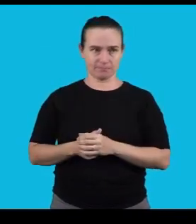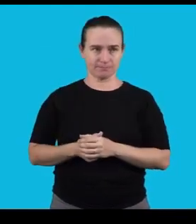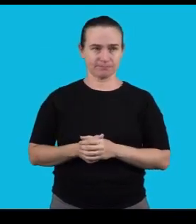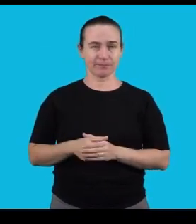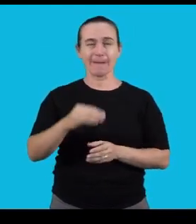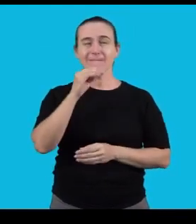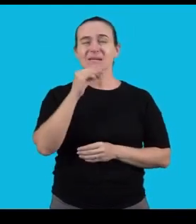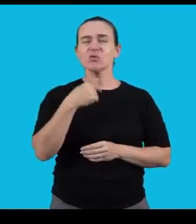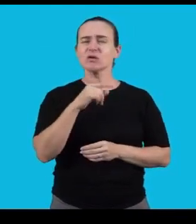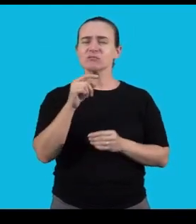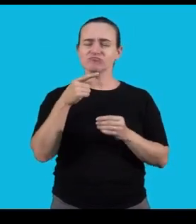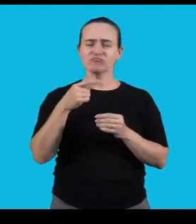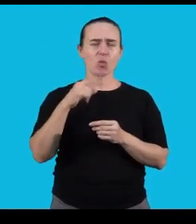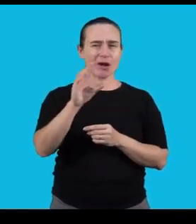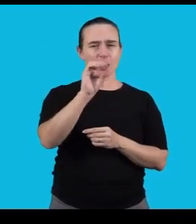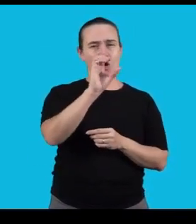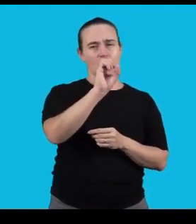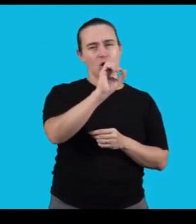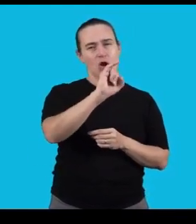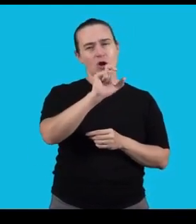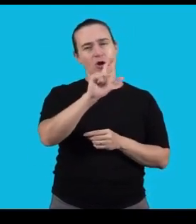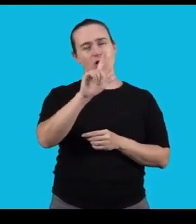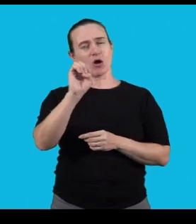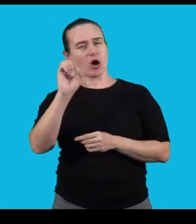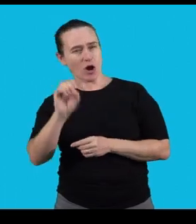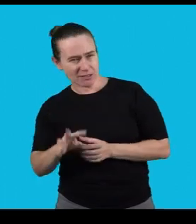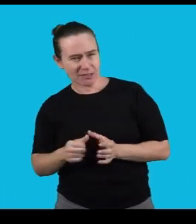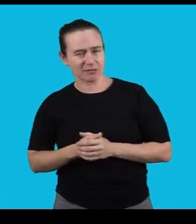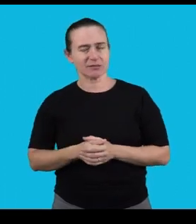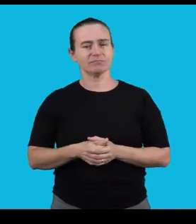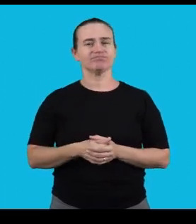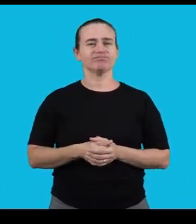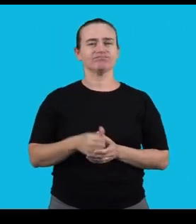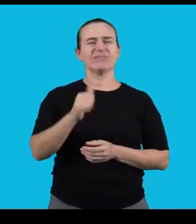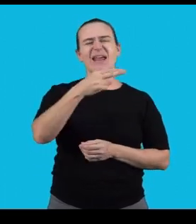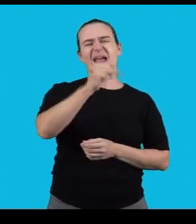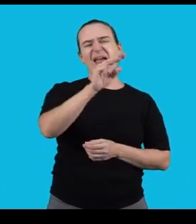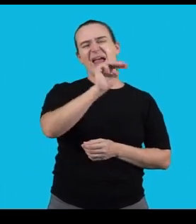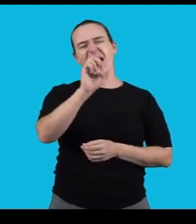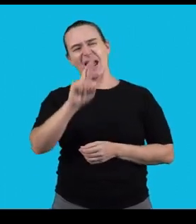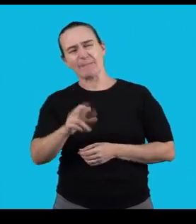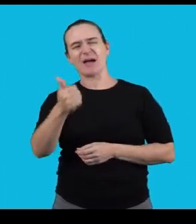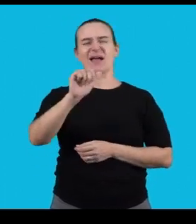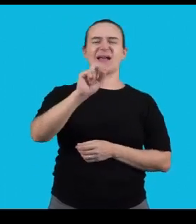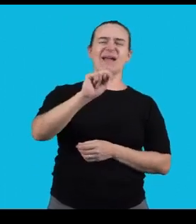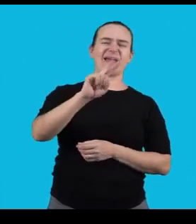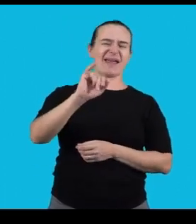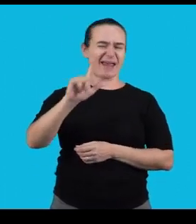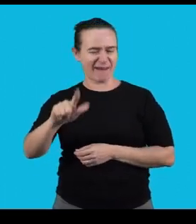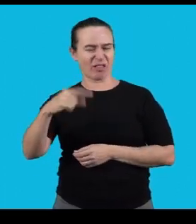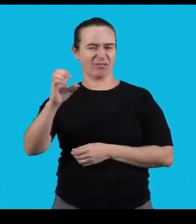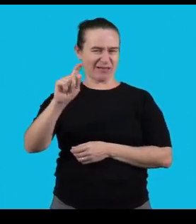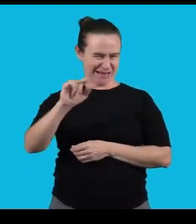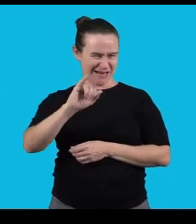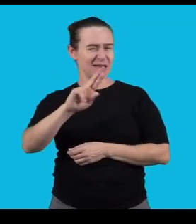are looking at the ossicles, the hammer, anvil, and stirrup. How do they assist with the amplification of